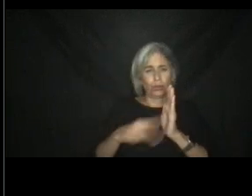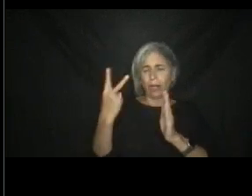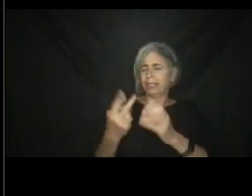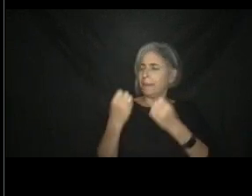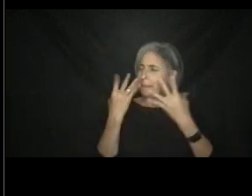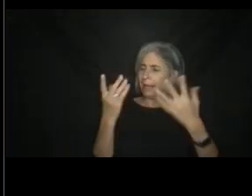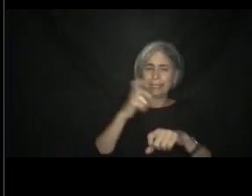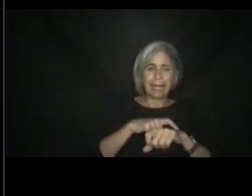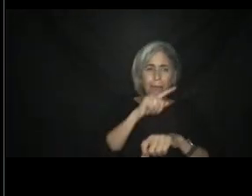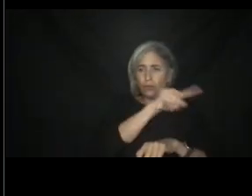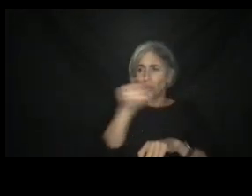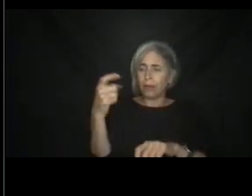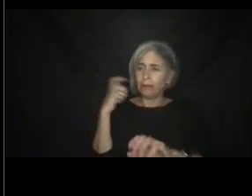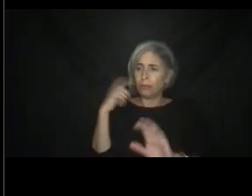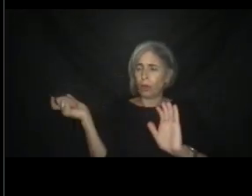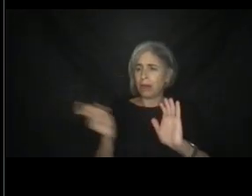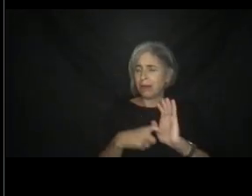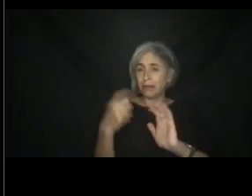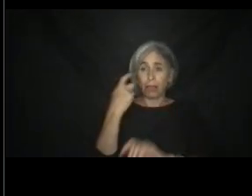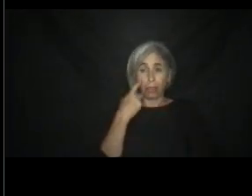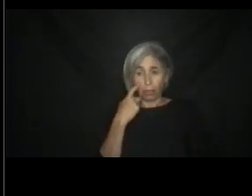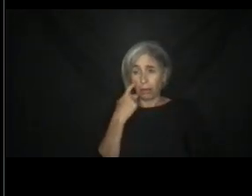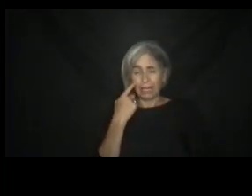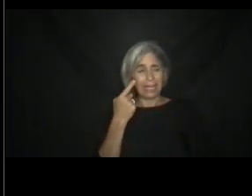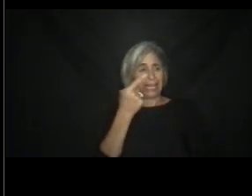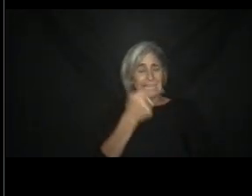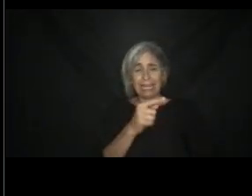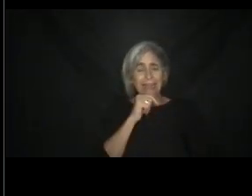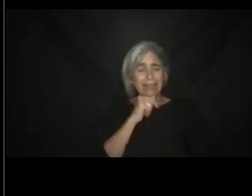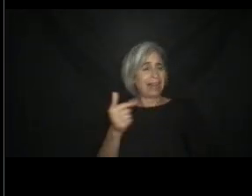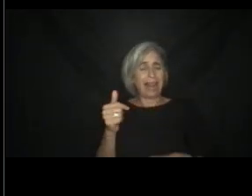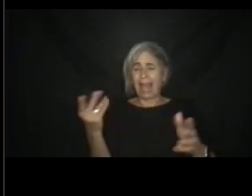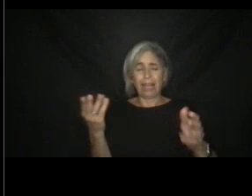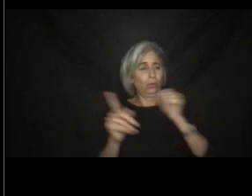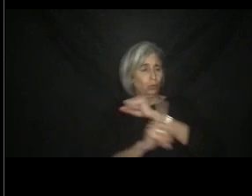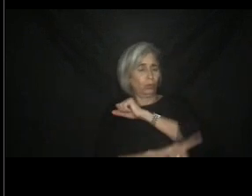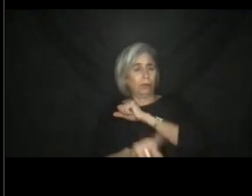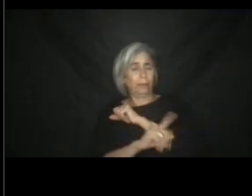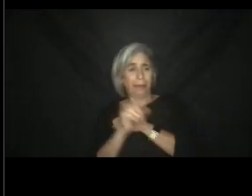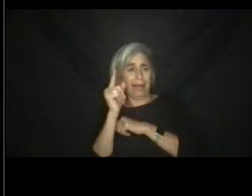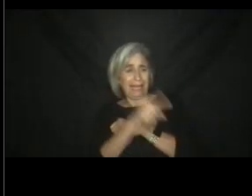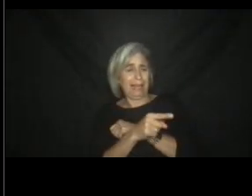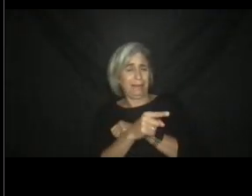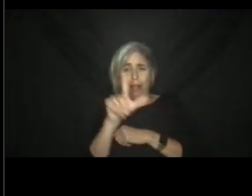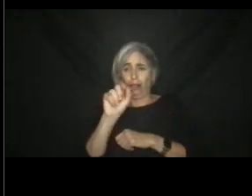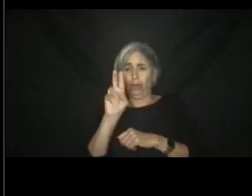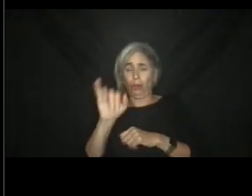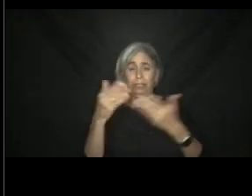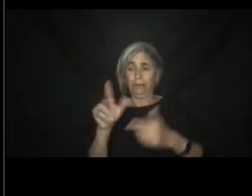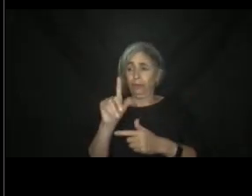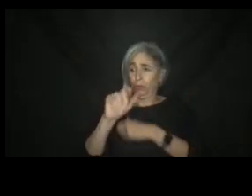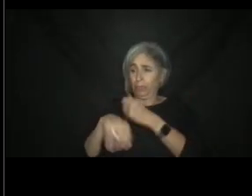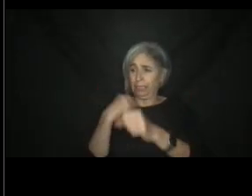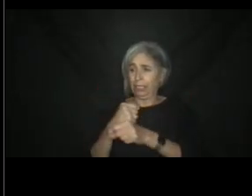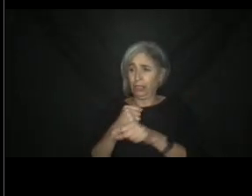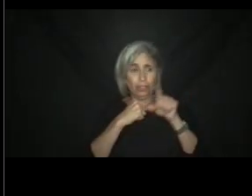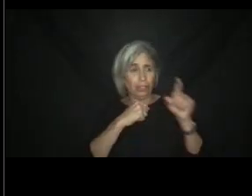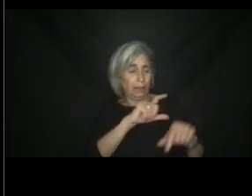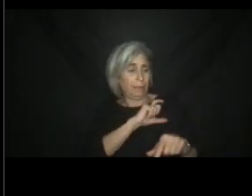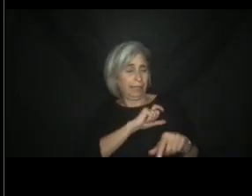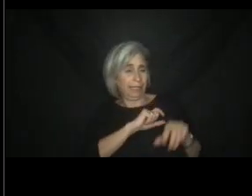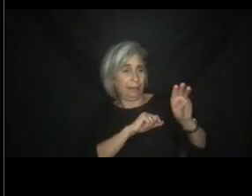y'all all seen, which Lori saw and failed to reprimand him as she stated. Lori was here for 20 years. Mark was here for 20